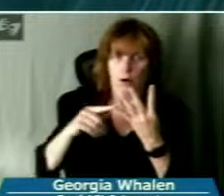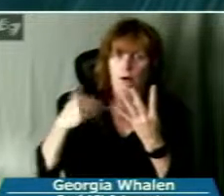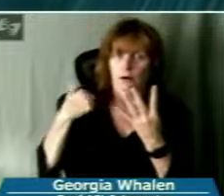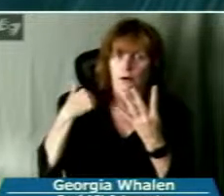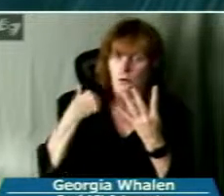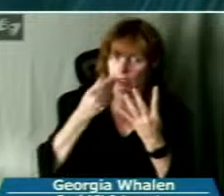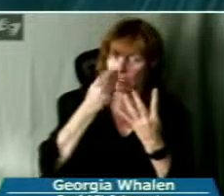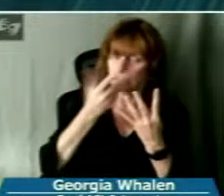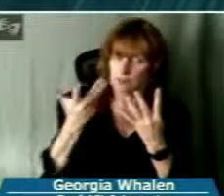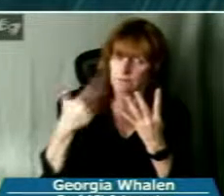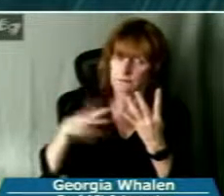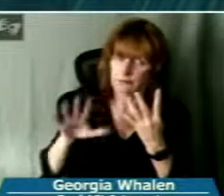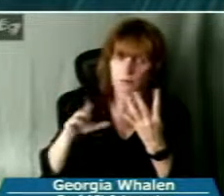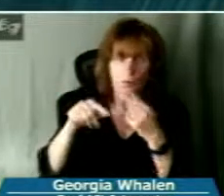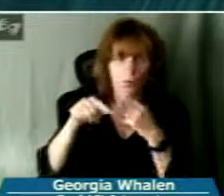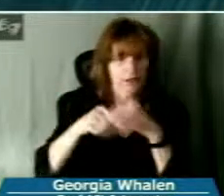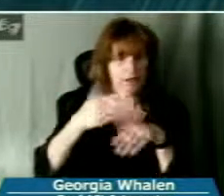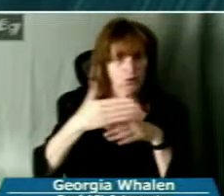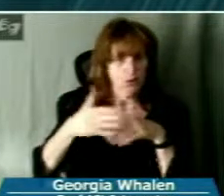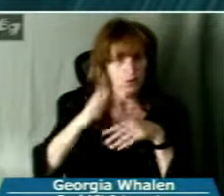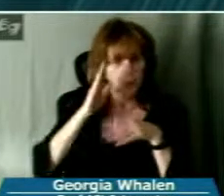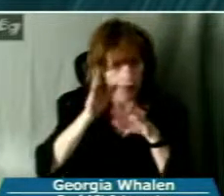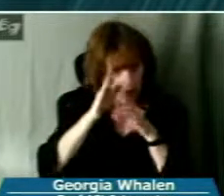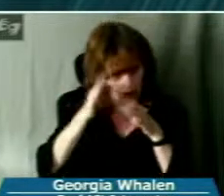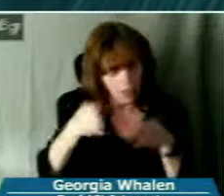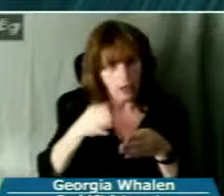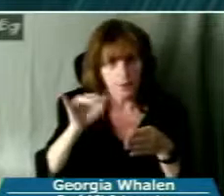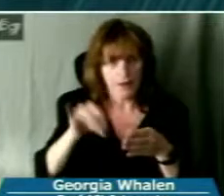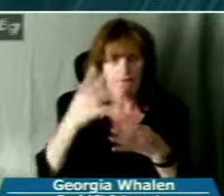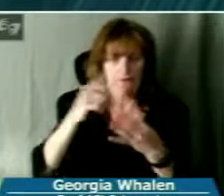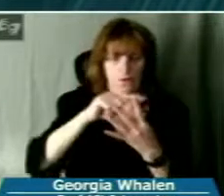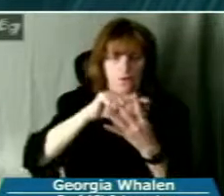in over the course of this weekend doing all of that testing.